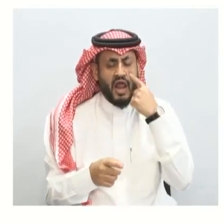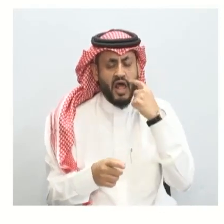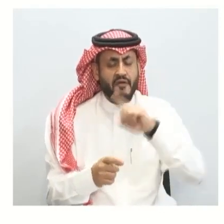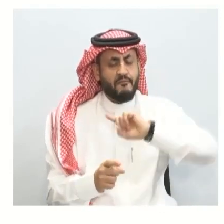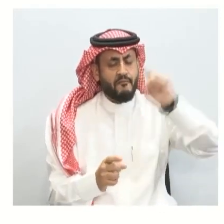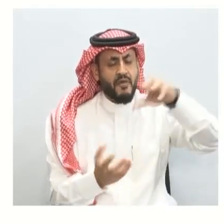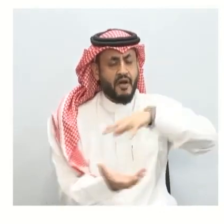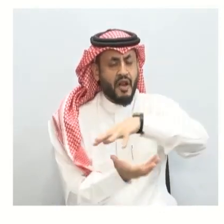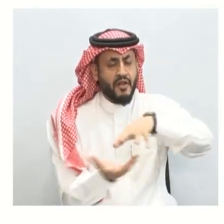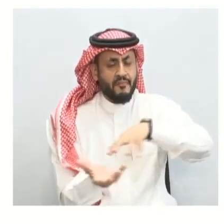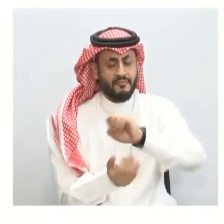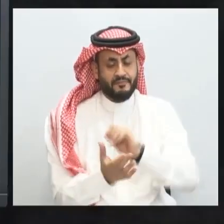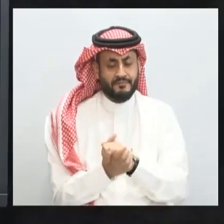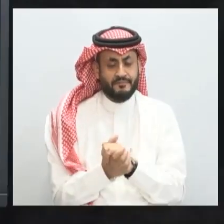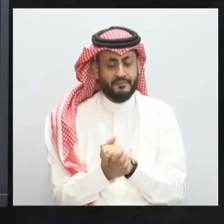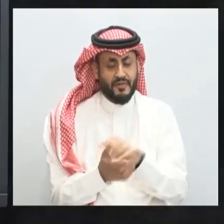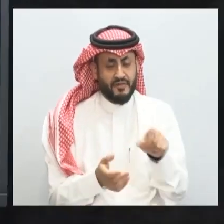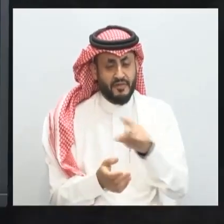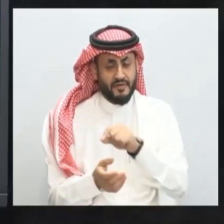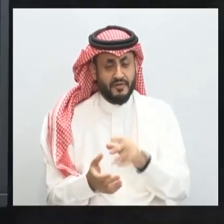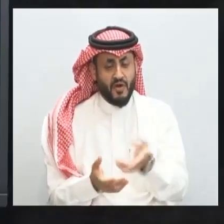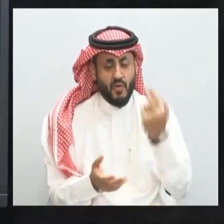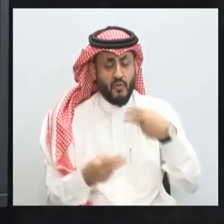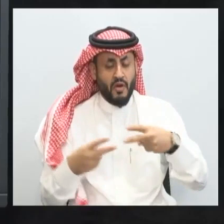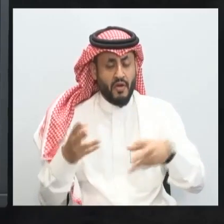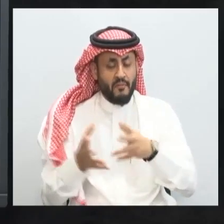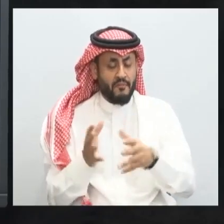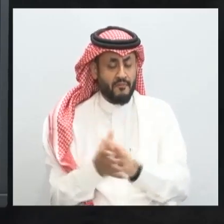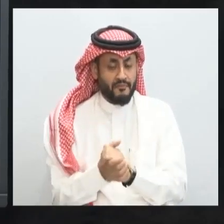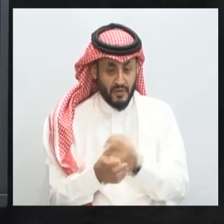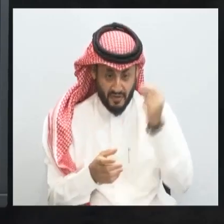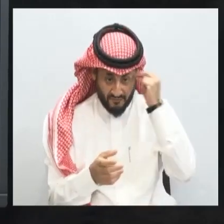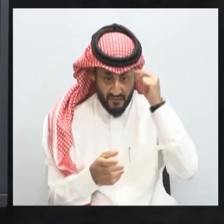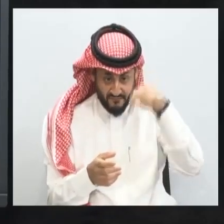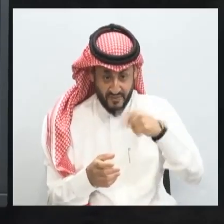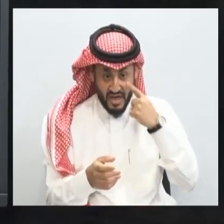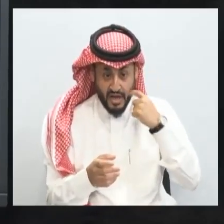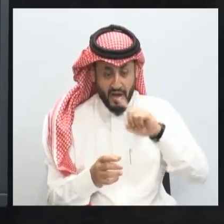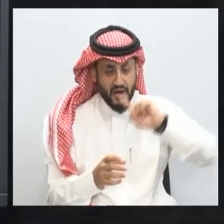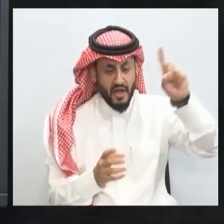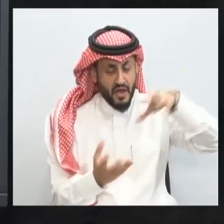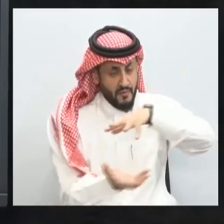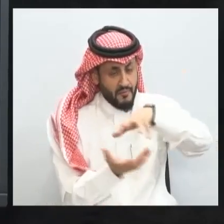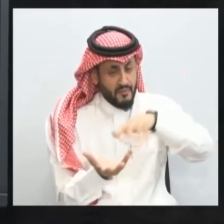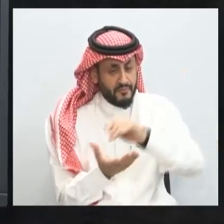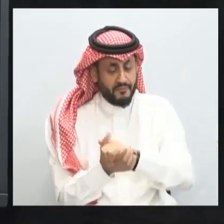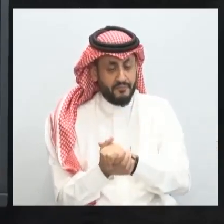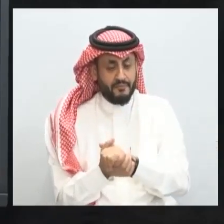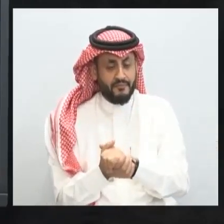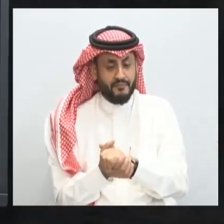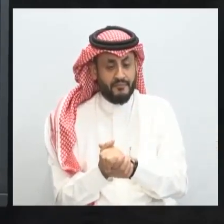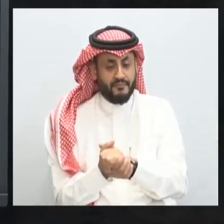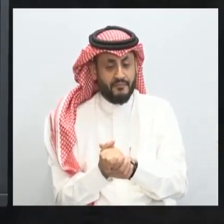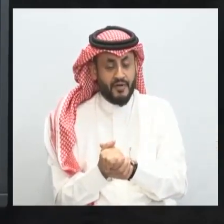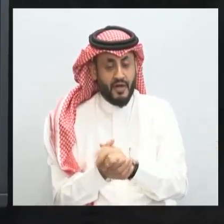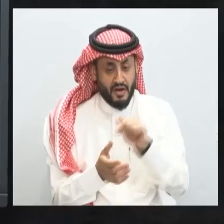Earth. So, as we mentioned at the very beginning, do you believe that there is life on other planets or in outer space? So, we